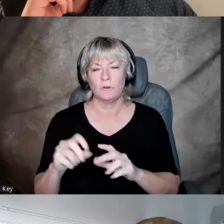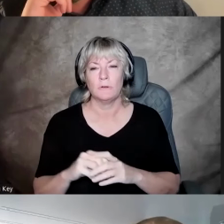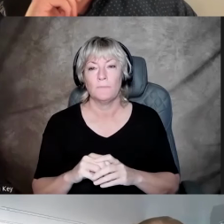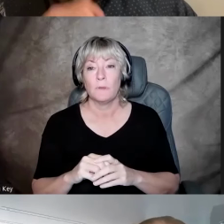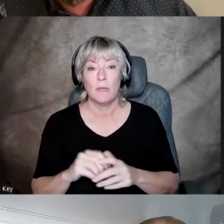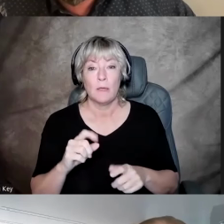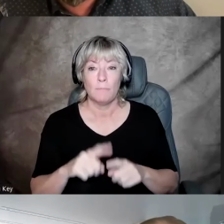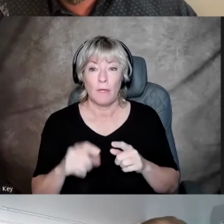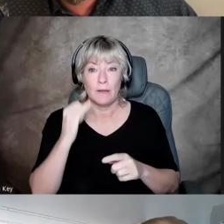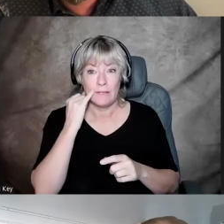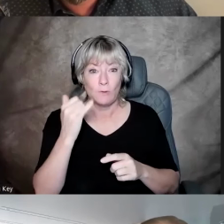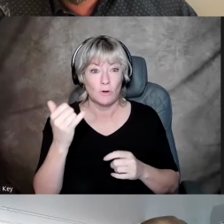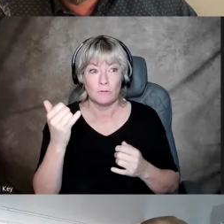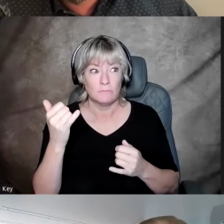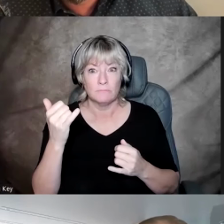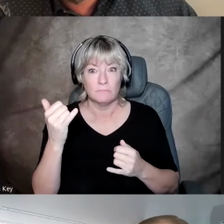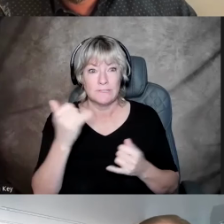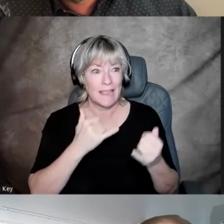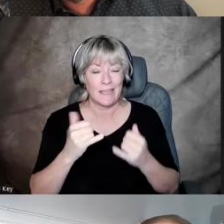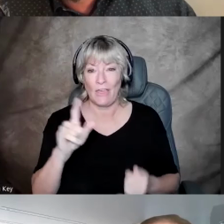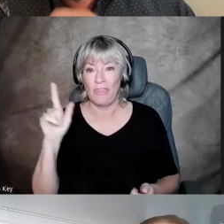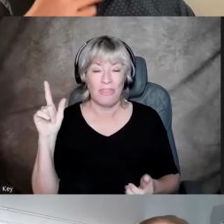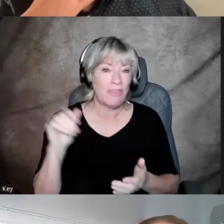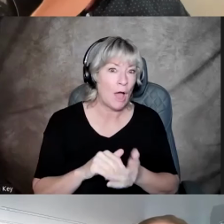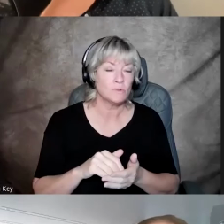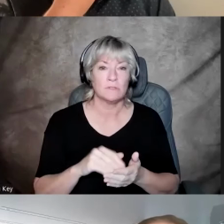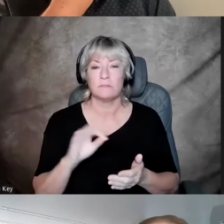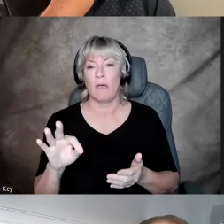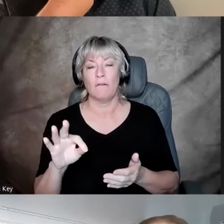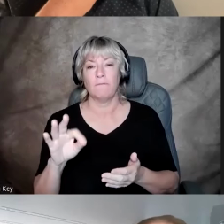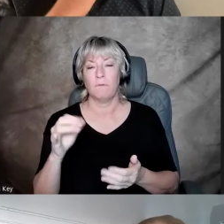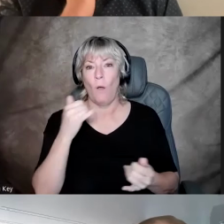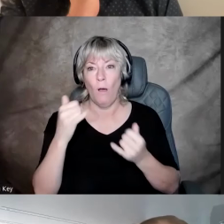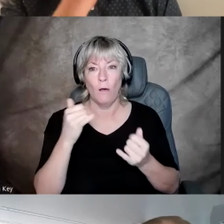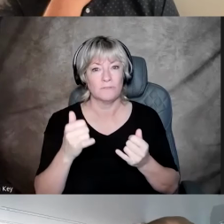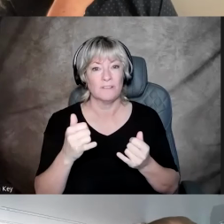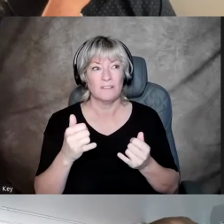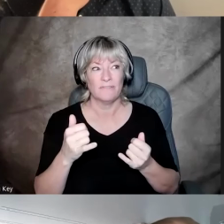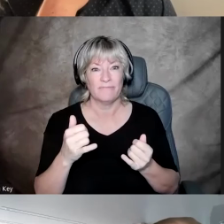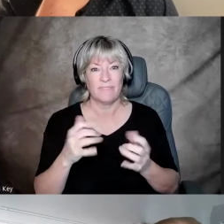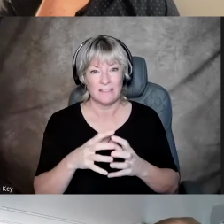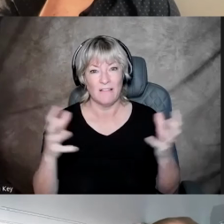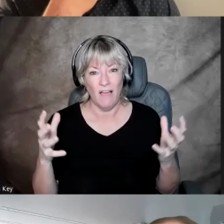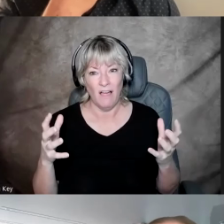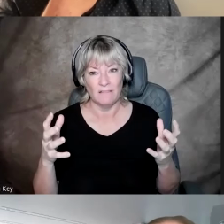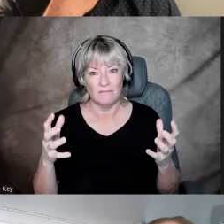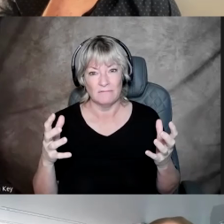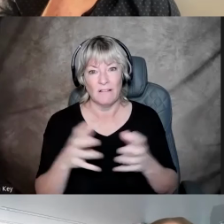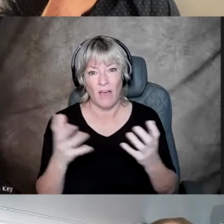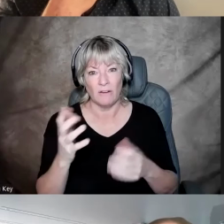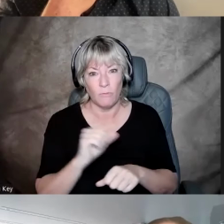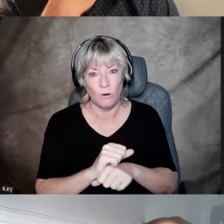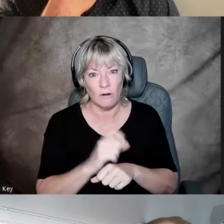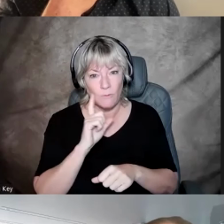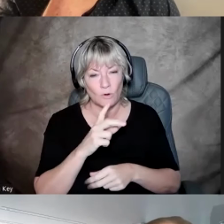you're taking, thousands of calls during the week, is extremely challenging for your supervisors to do. So